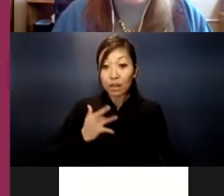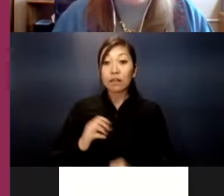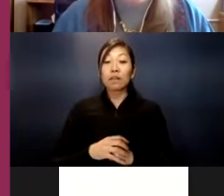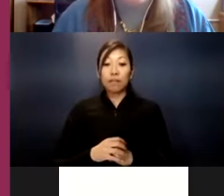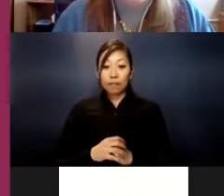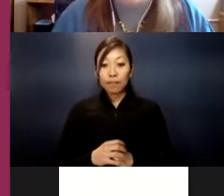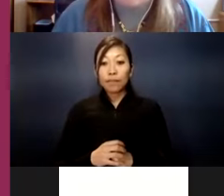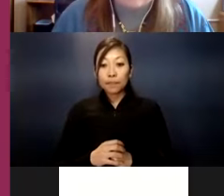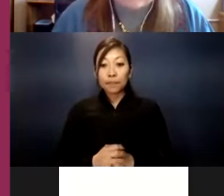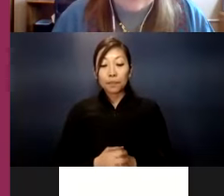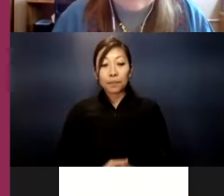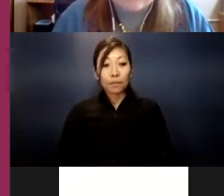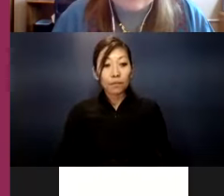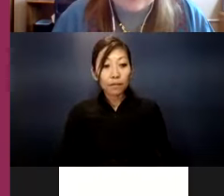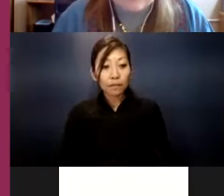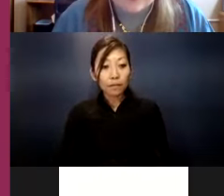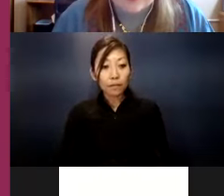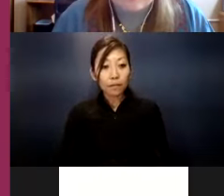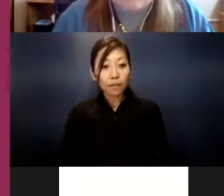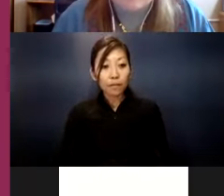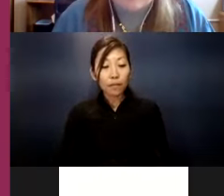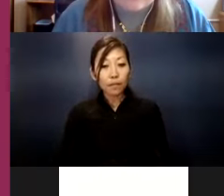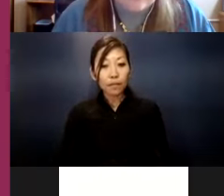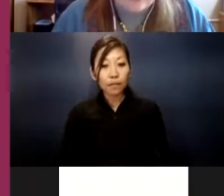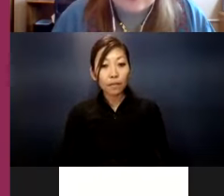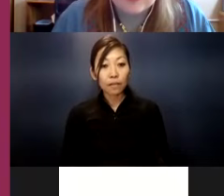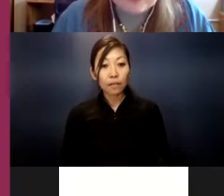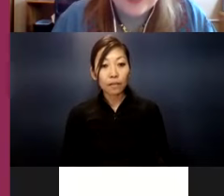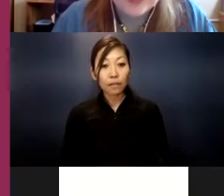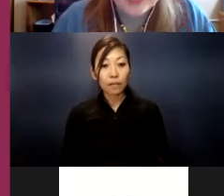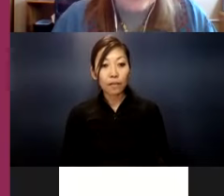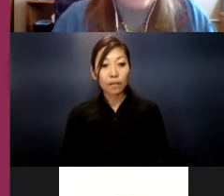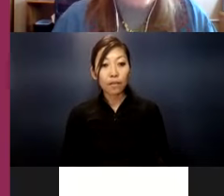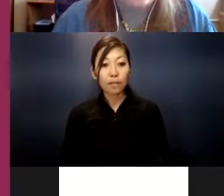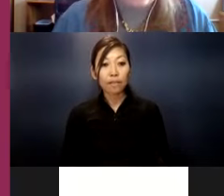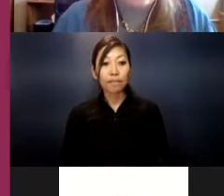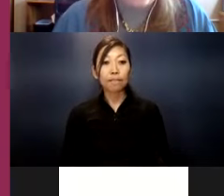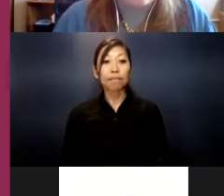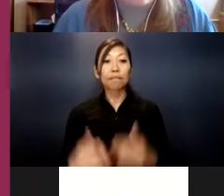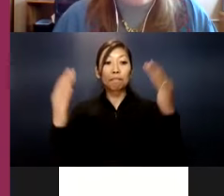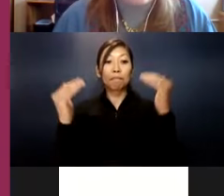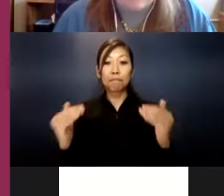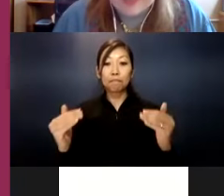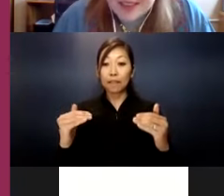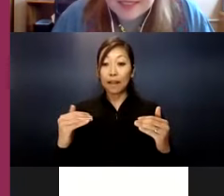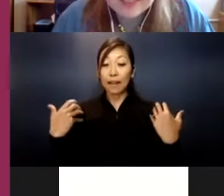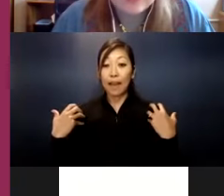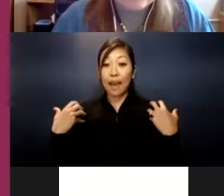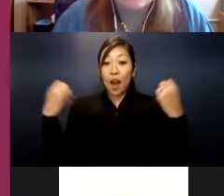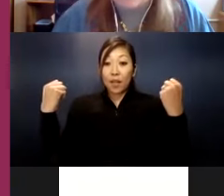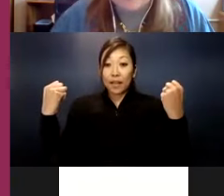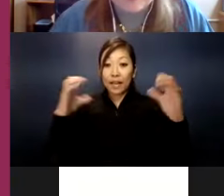now. You also want to talk to them about healthy communication,